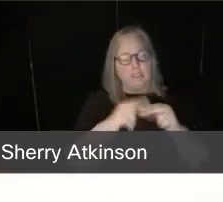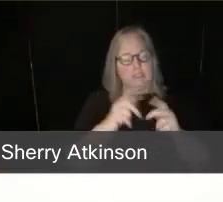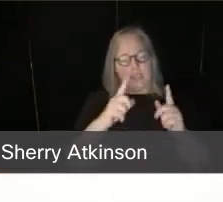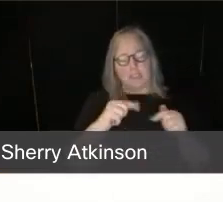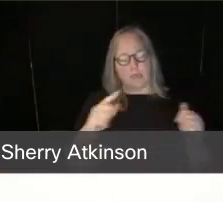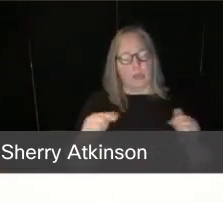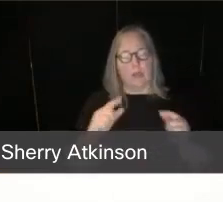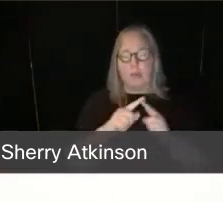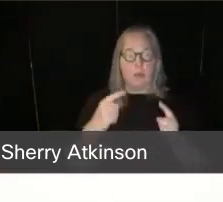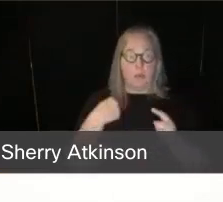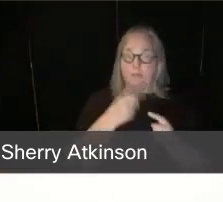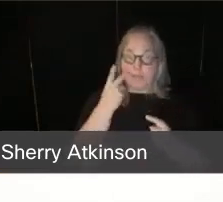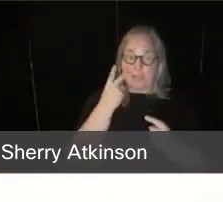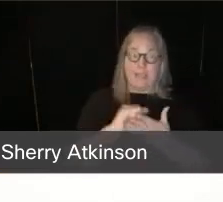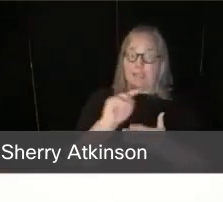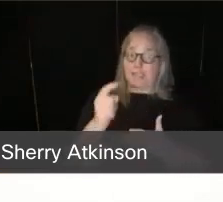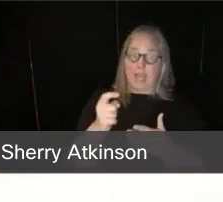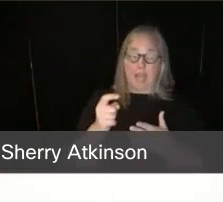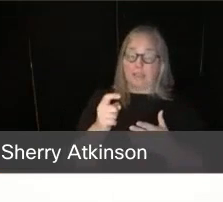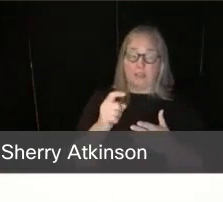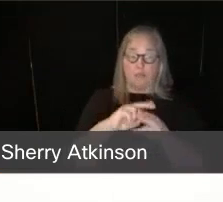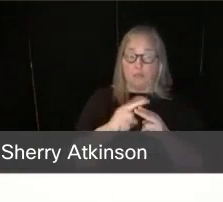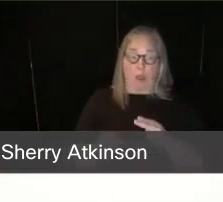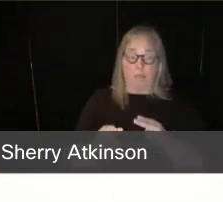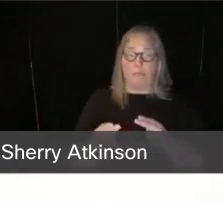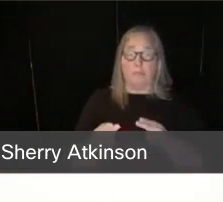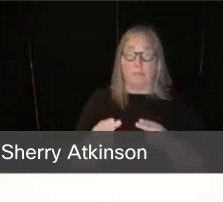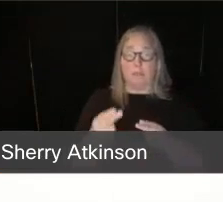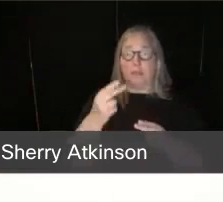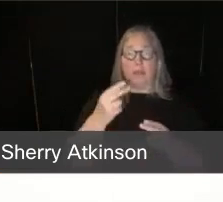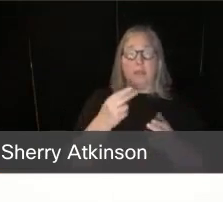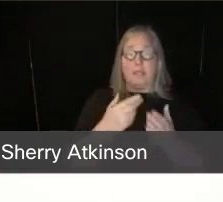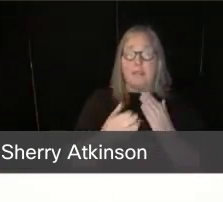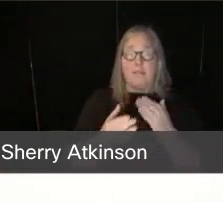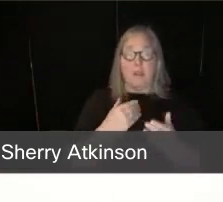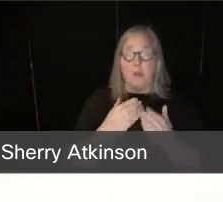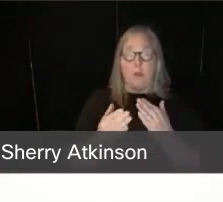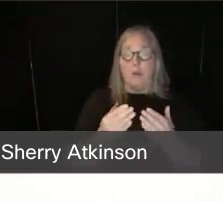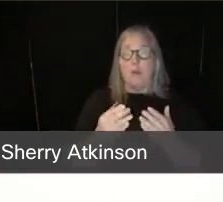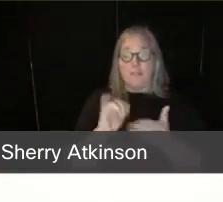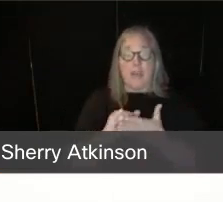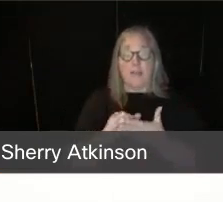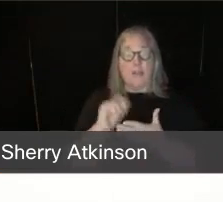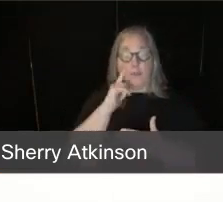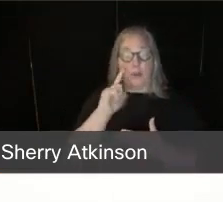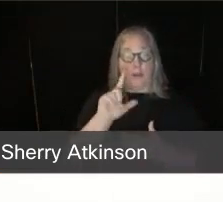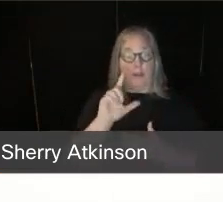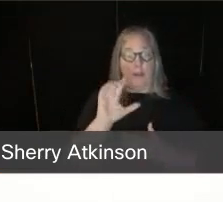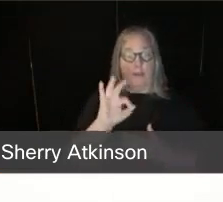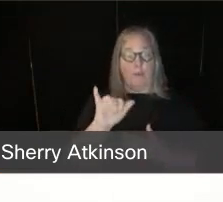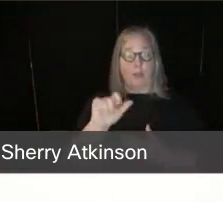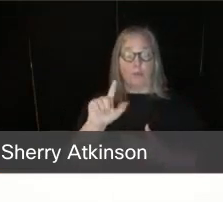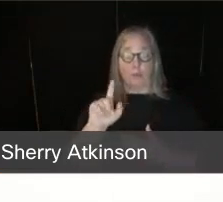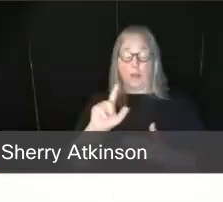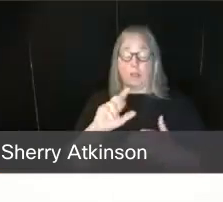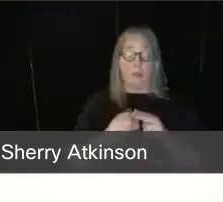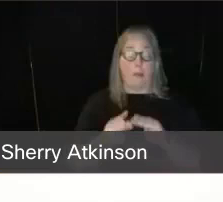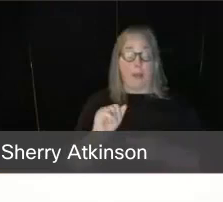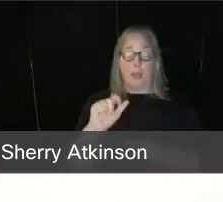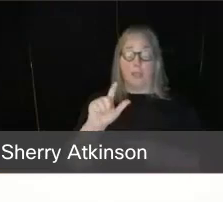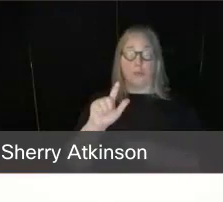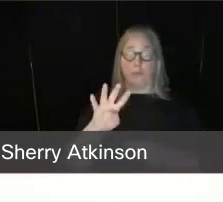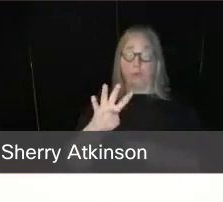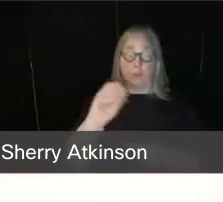very significantly. In fact, the first quarter in fiscal 21, it dropped by 24% from the same period of last year,